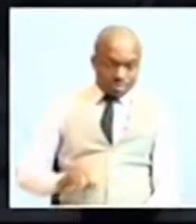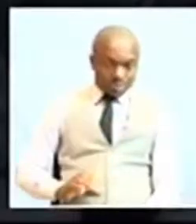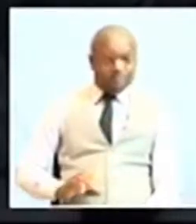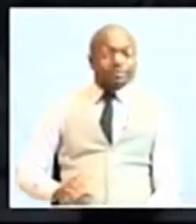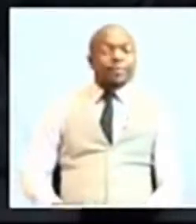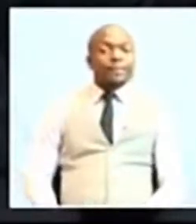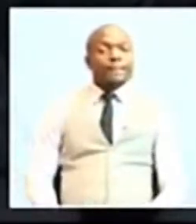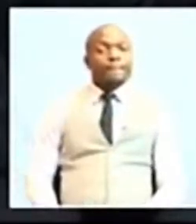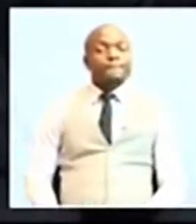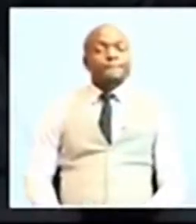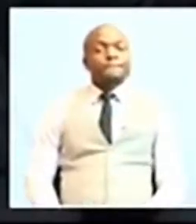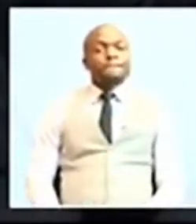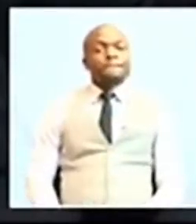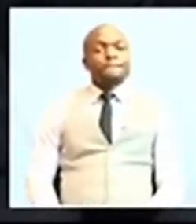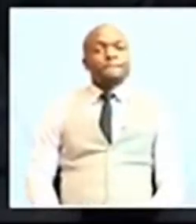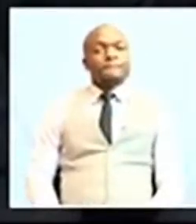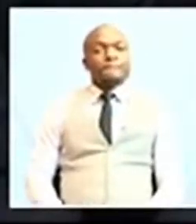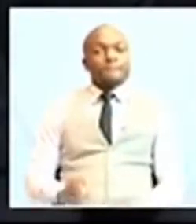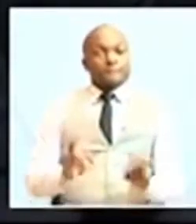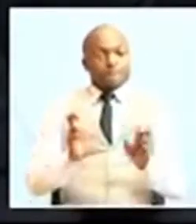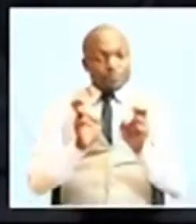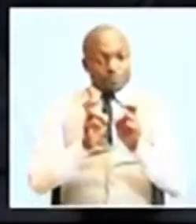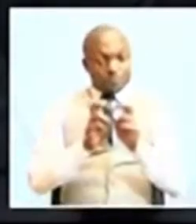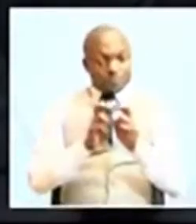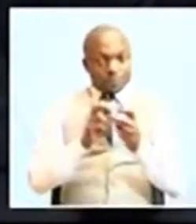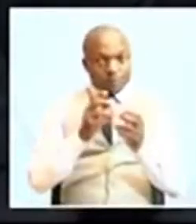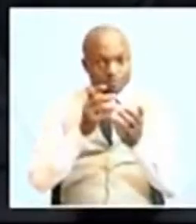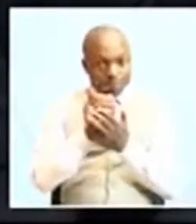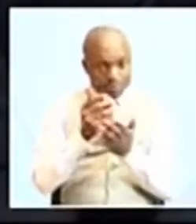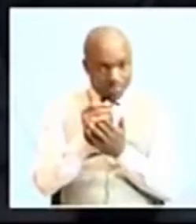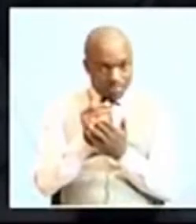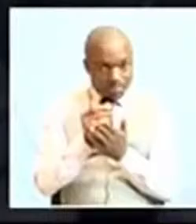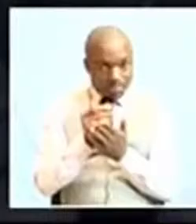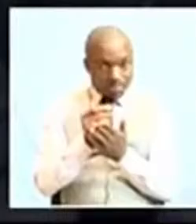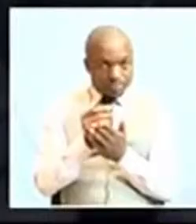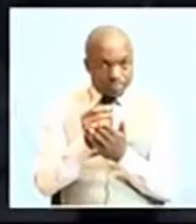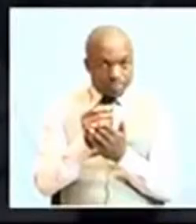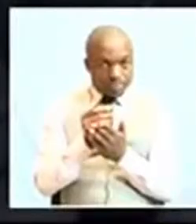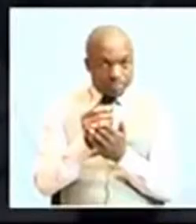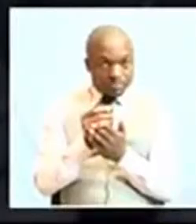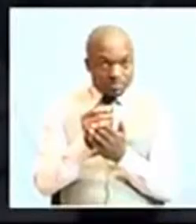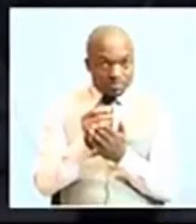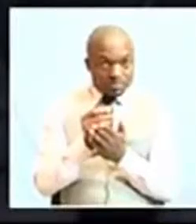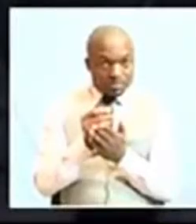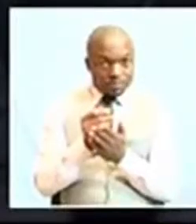the contract amount is